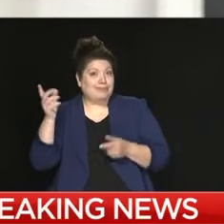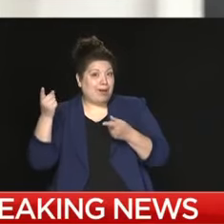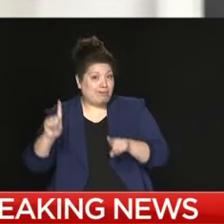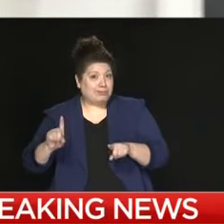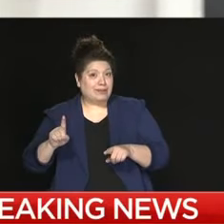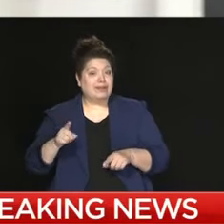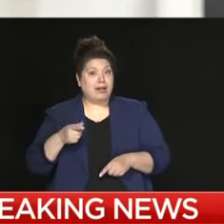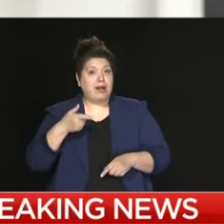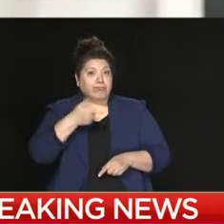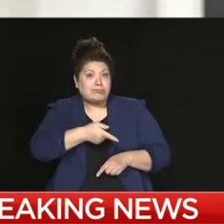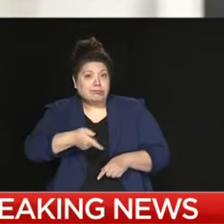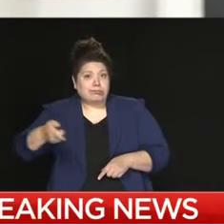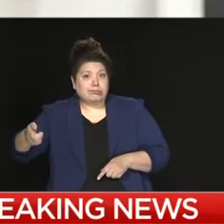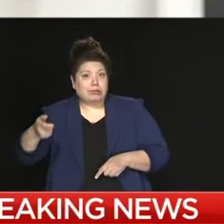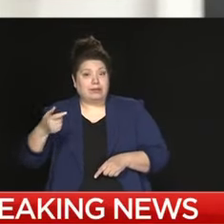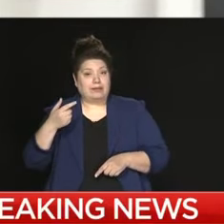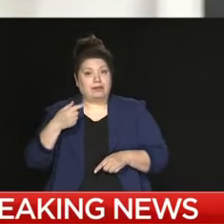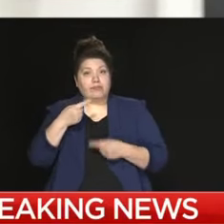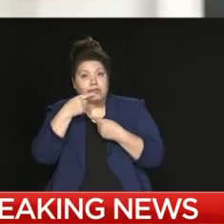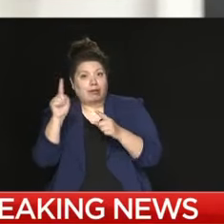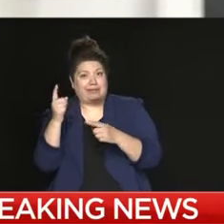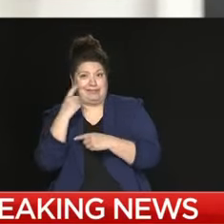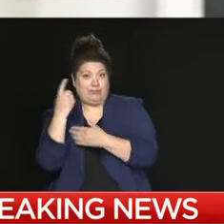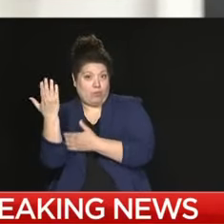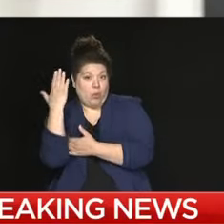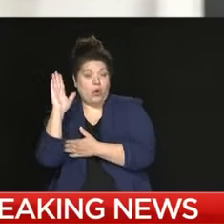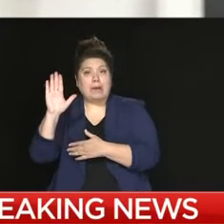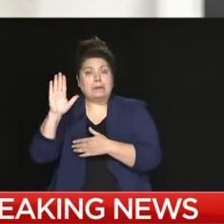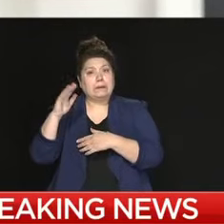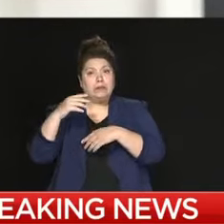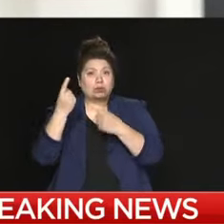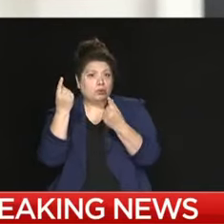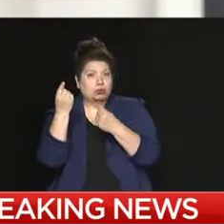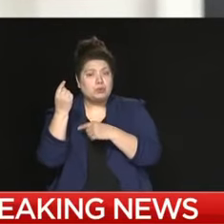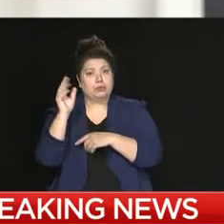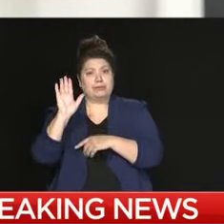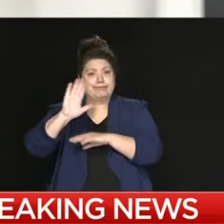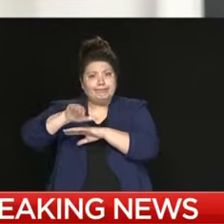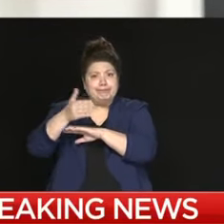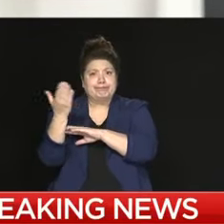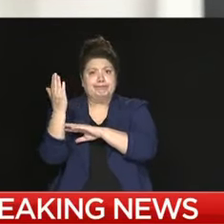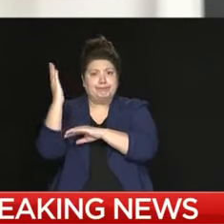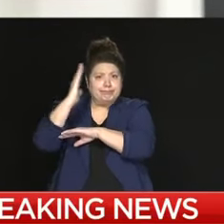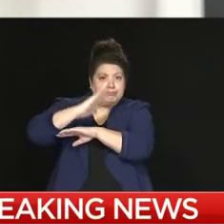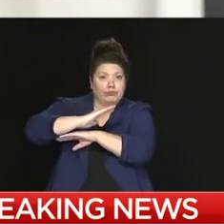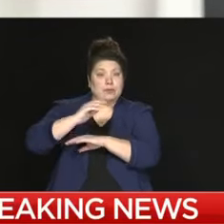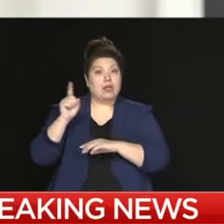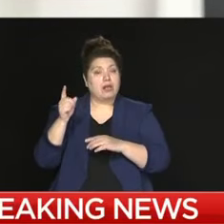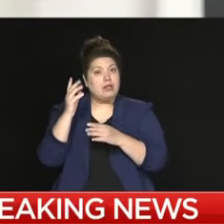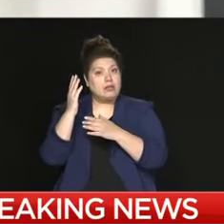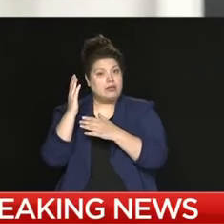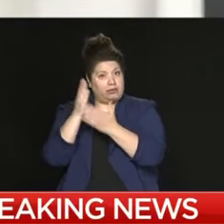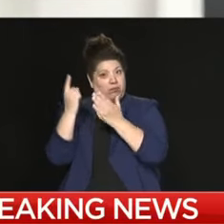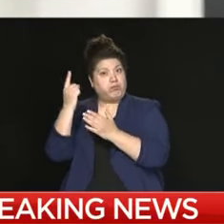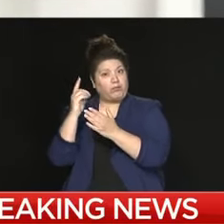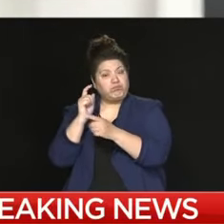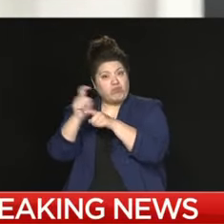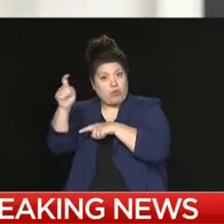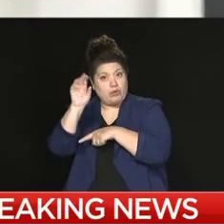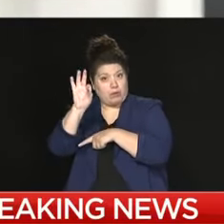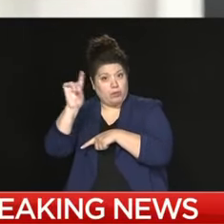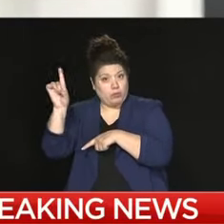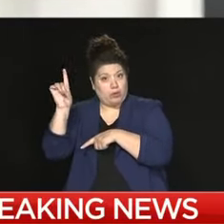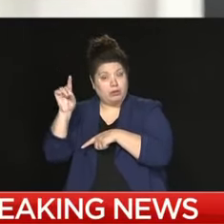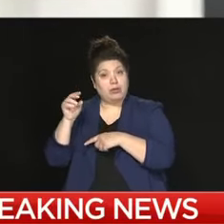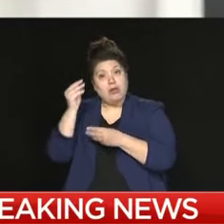shooting this morning and the timeline with the gunman. We do now know that there was a call made to 911, and the RCMP